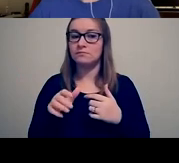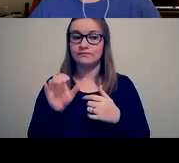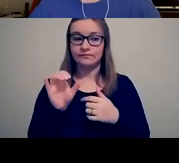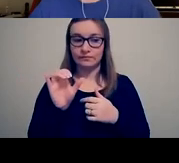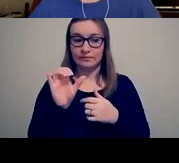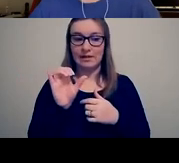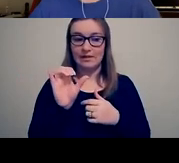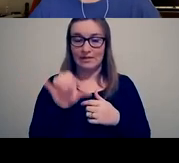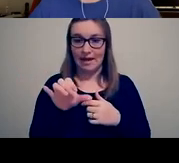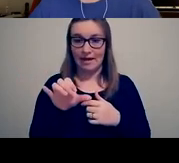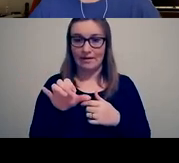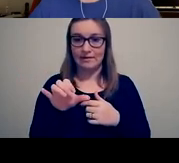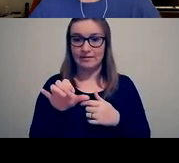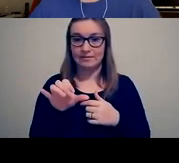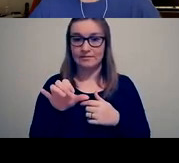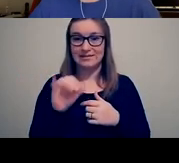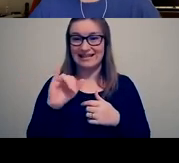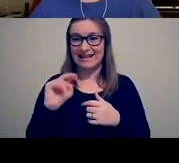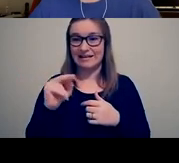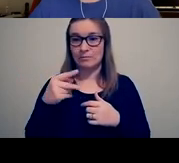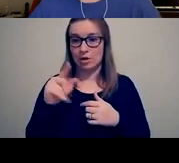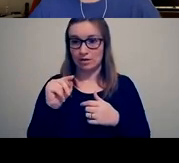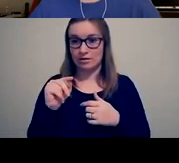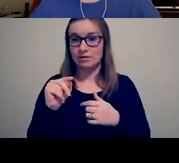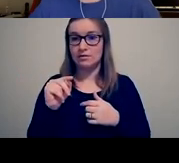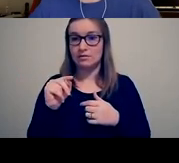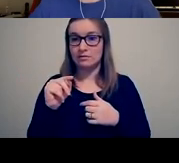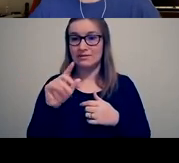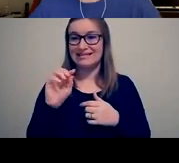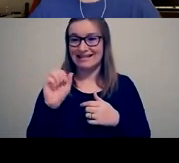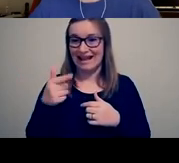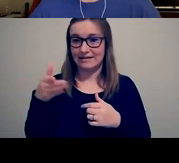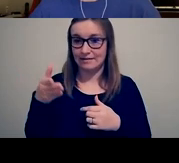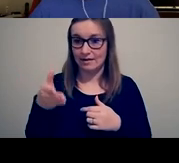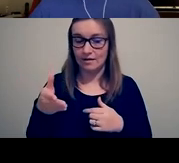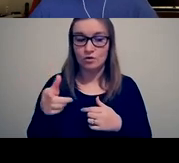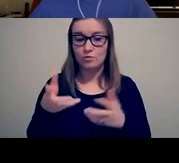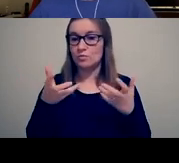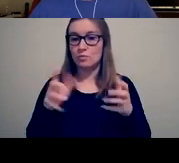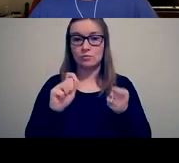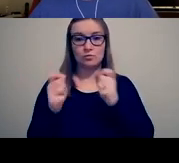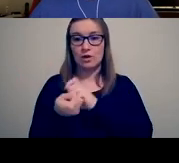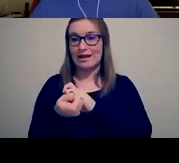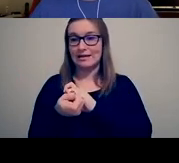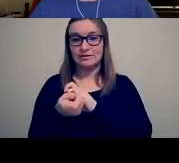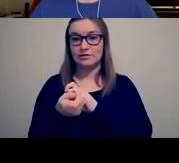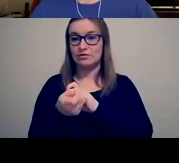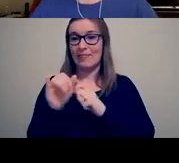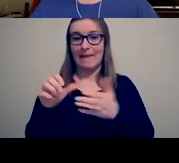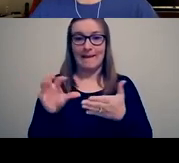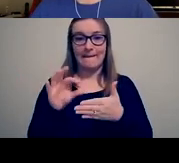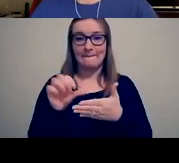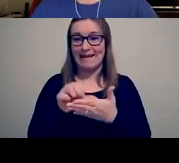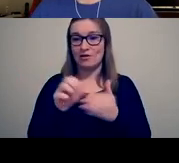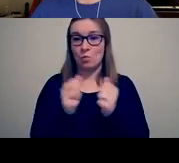That's the on input, the WCAG rule there. You don't want to change the context of the page without letting the user